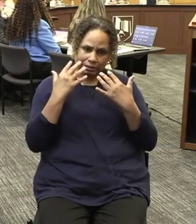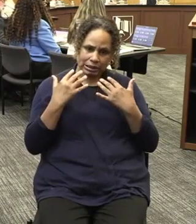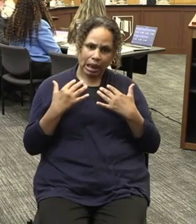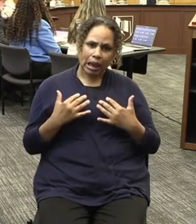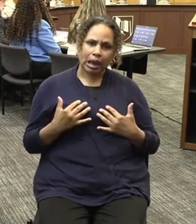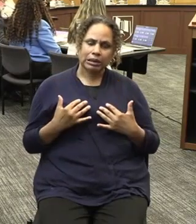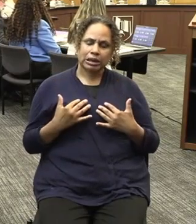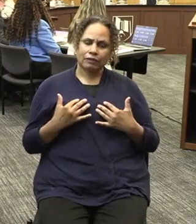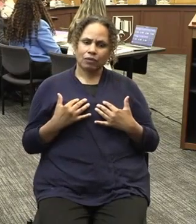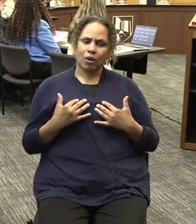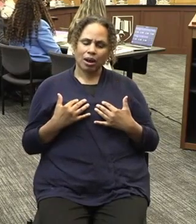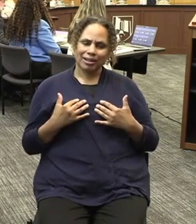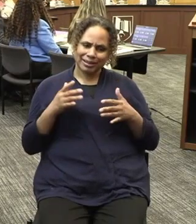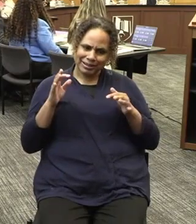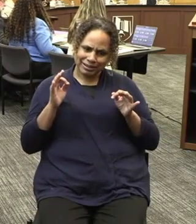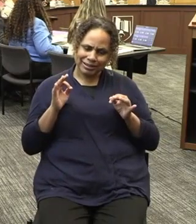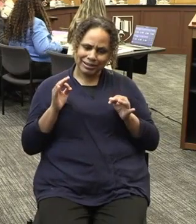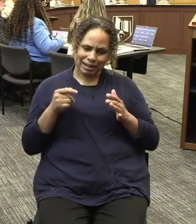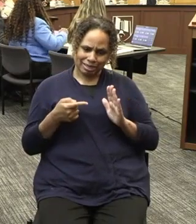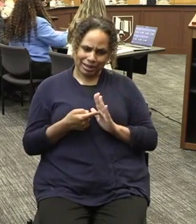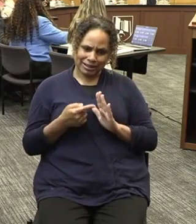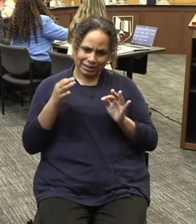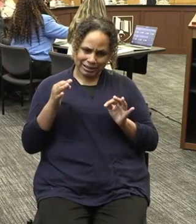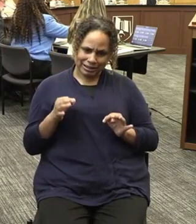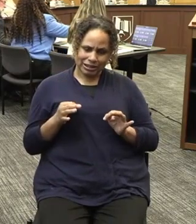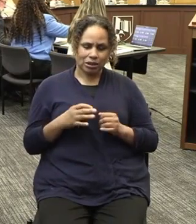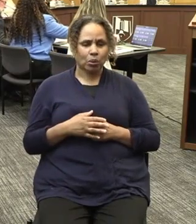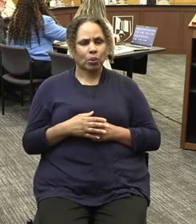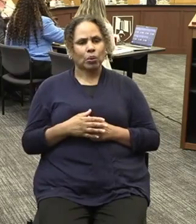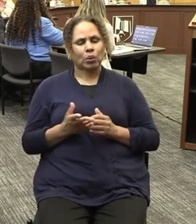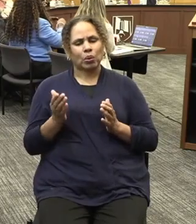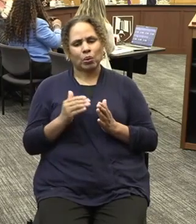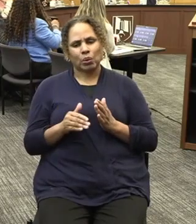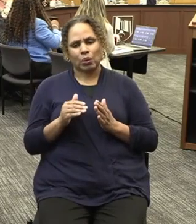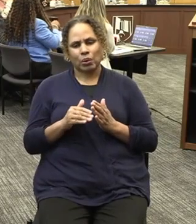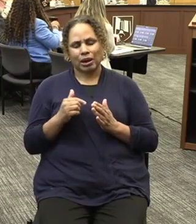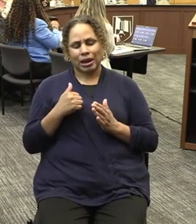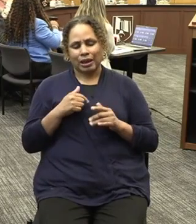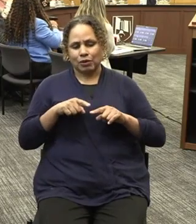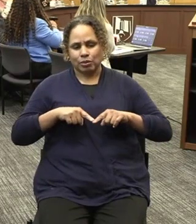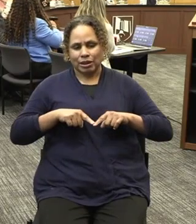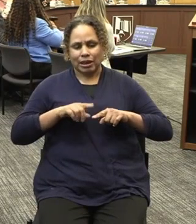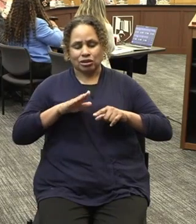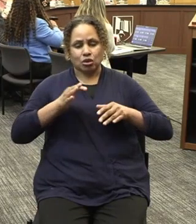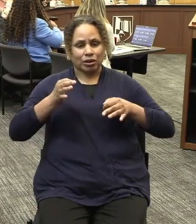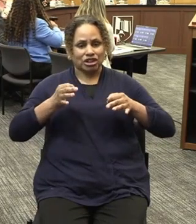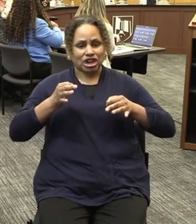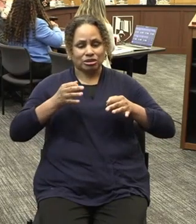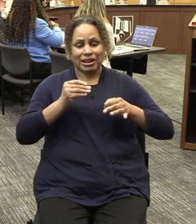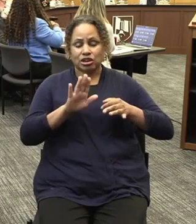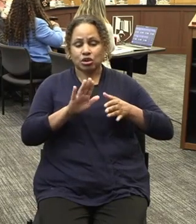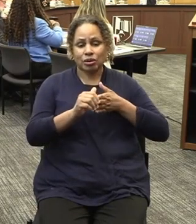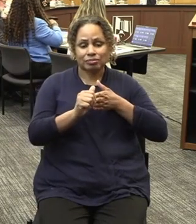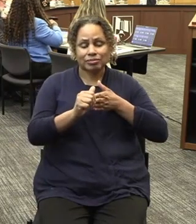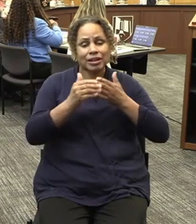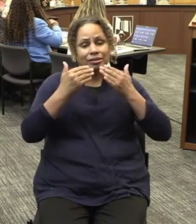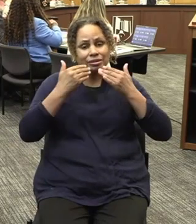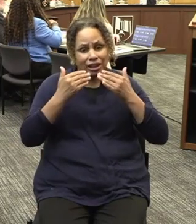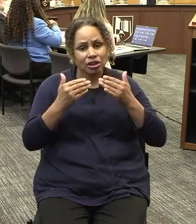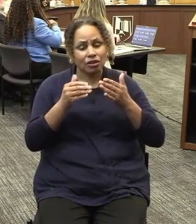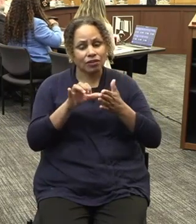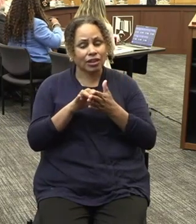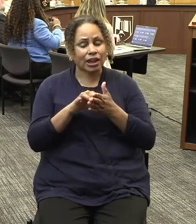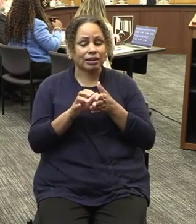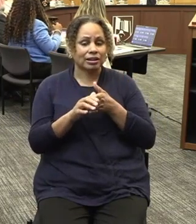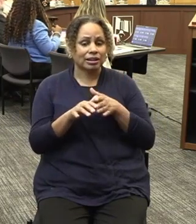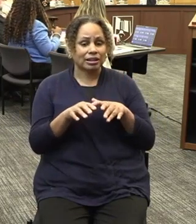for this decision. There have been many times that I've relied on your judgment and your steady hand. Thank you for that. Leading